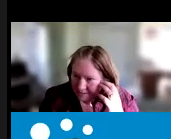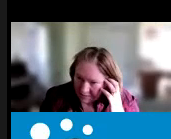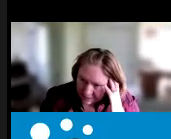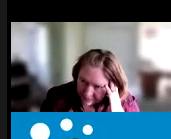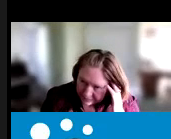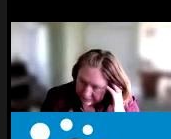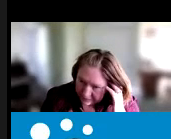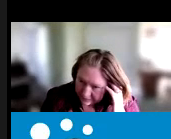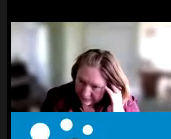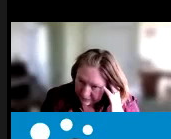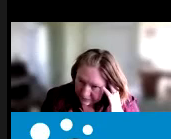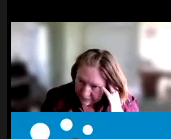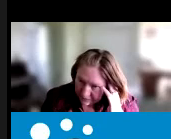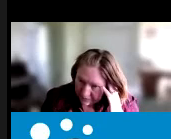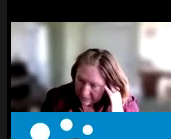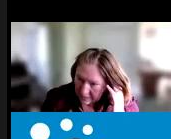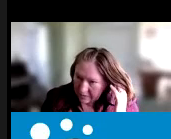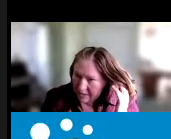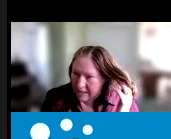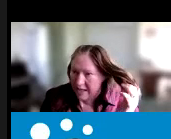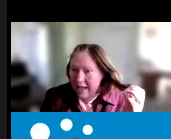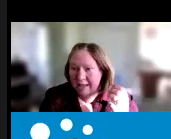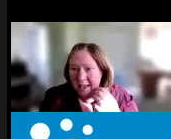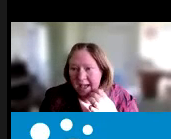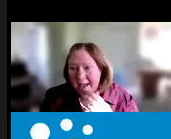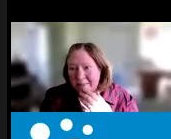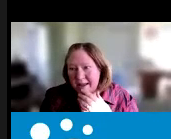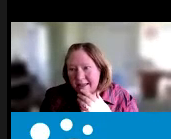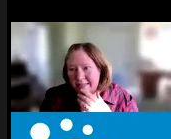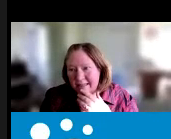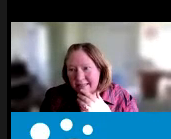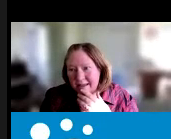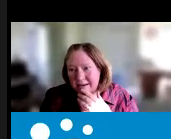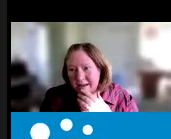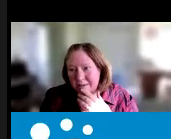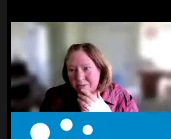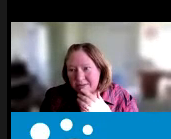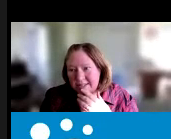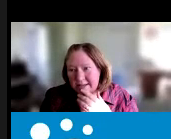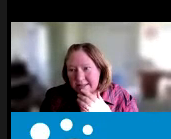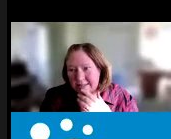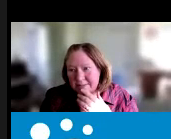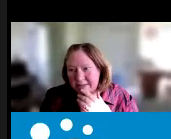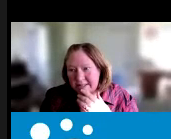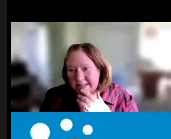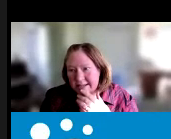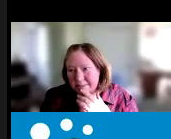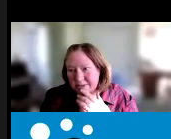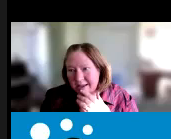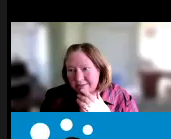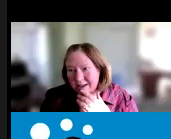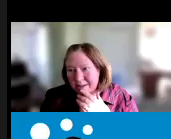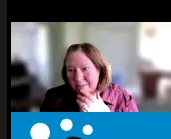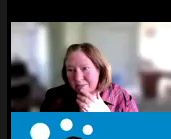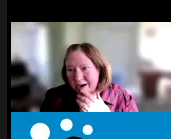think that's kind of can be a first start. Yeah, I mean, I think that we've seen some of these examples